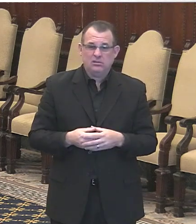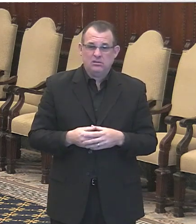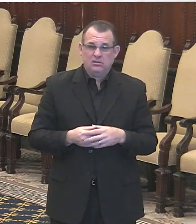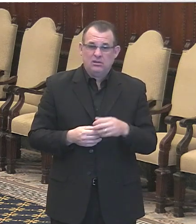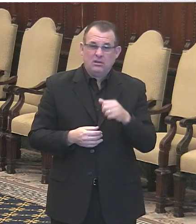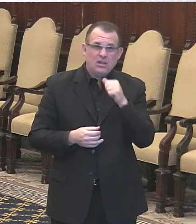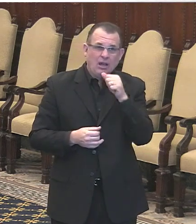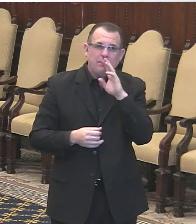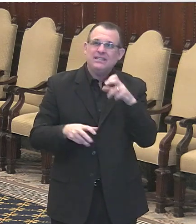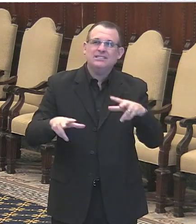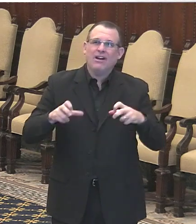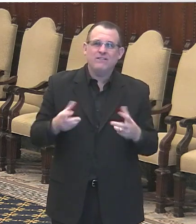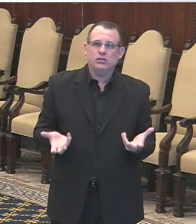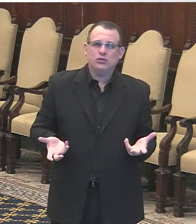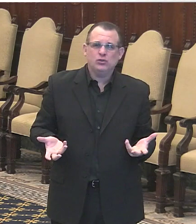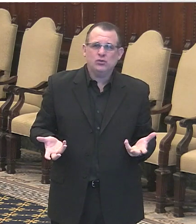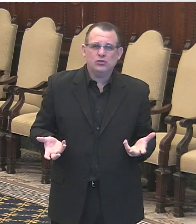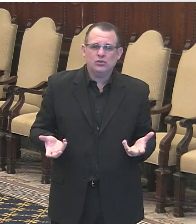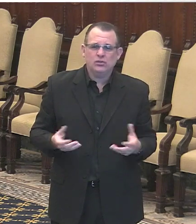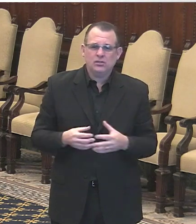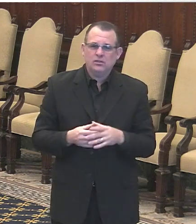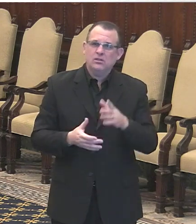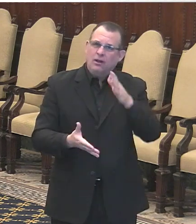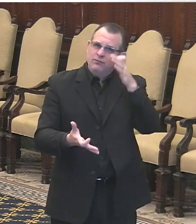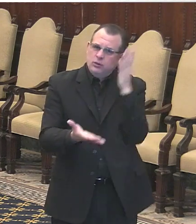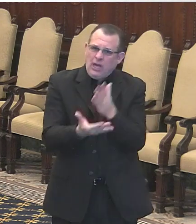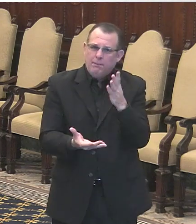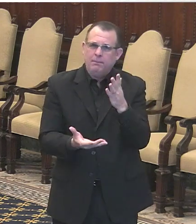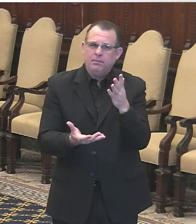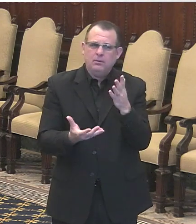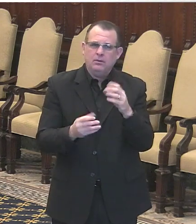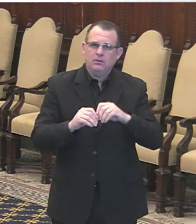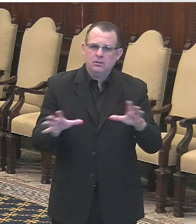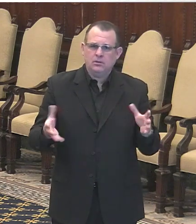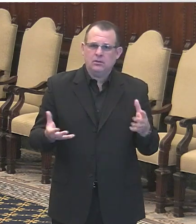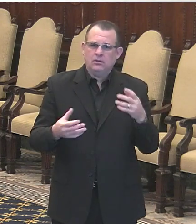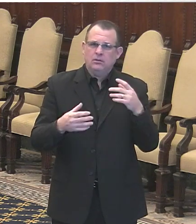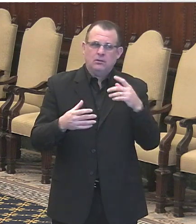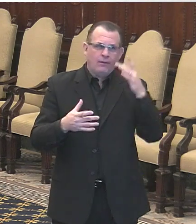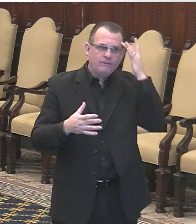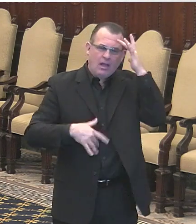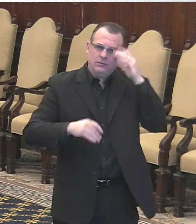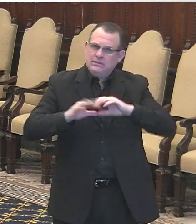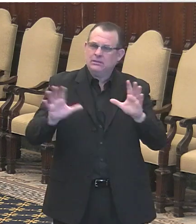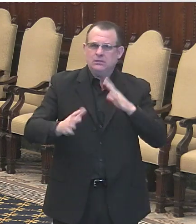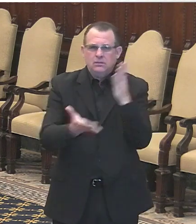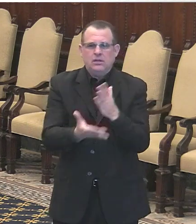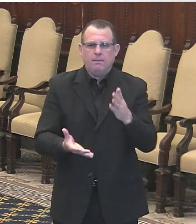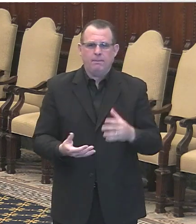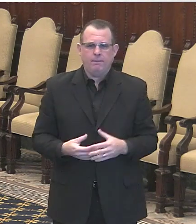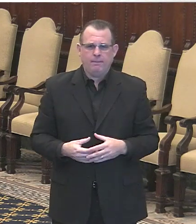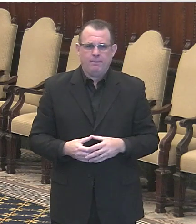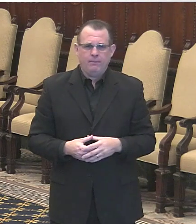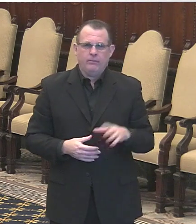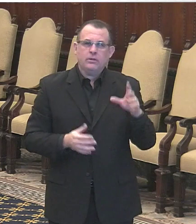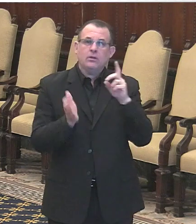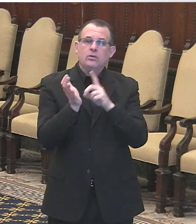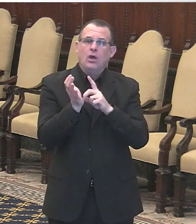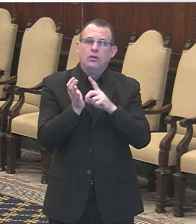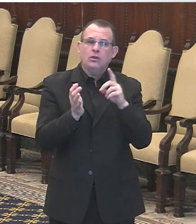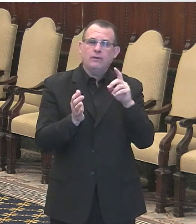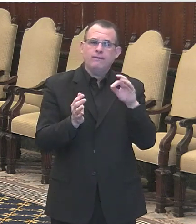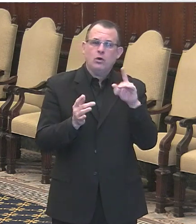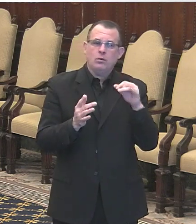stop this virus. Doc? Yeah, I'm concerned too. And the only thing I would add is that some people may think